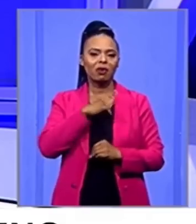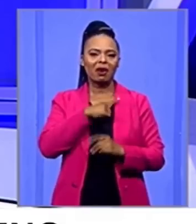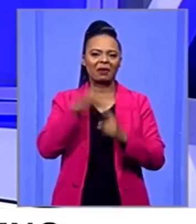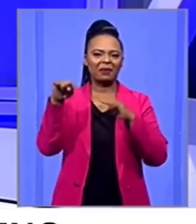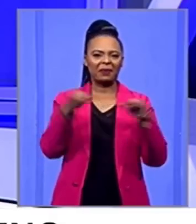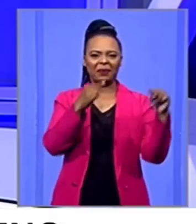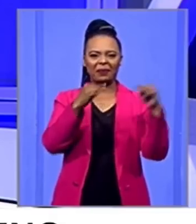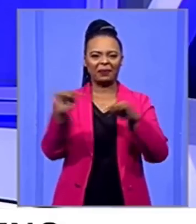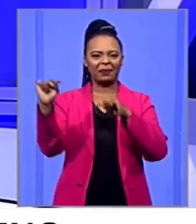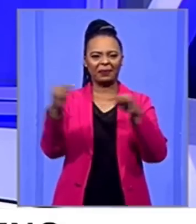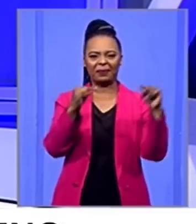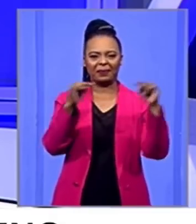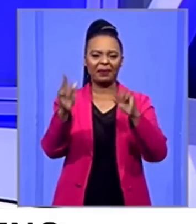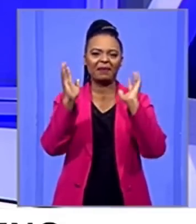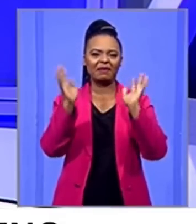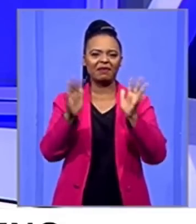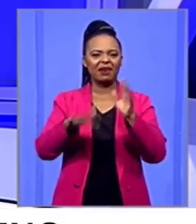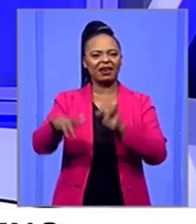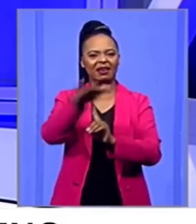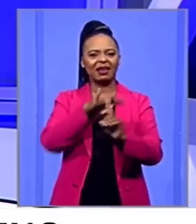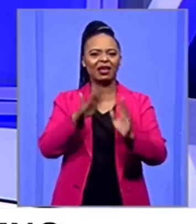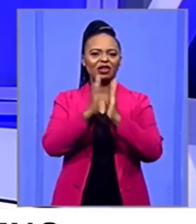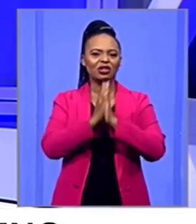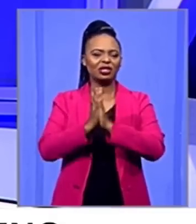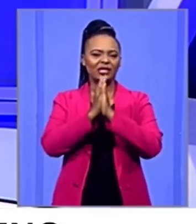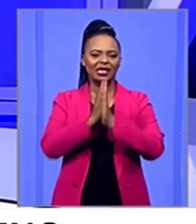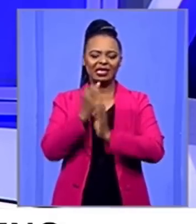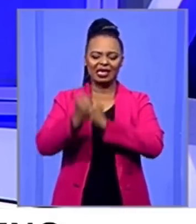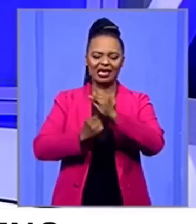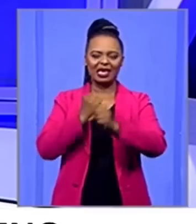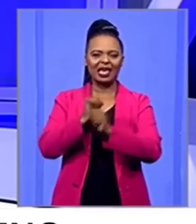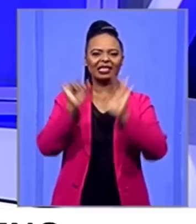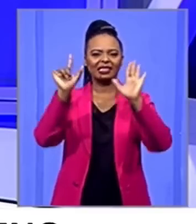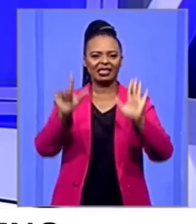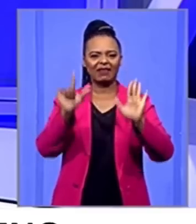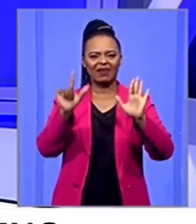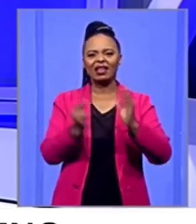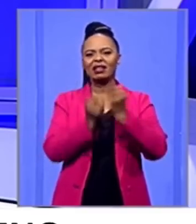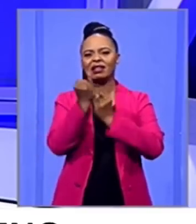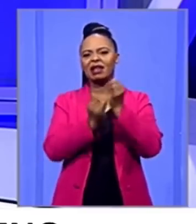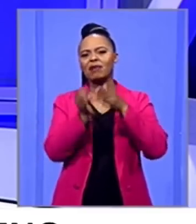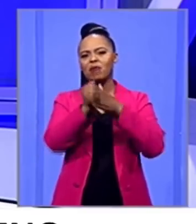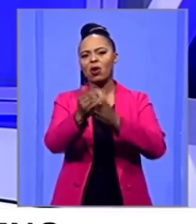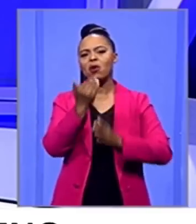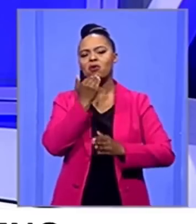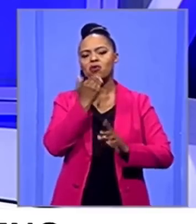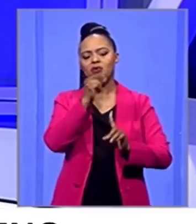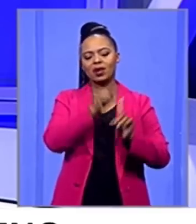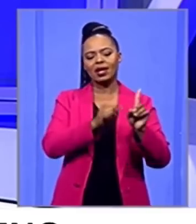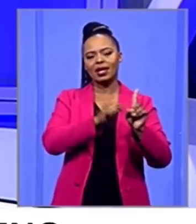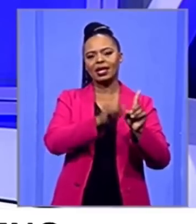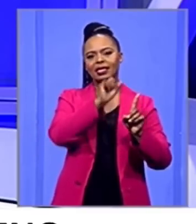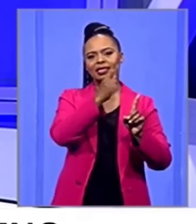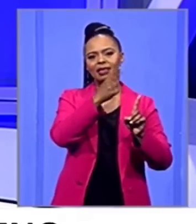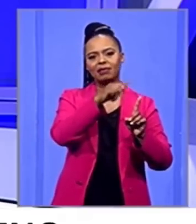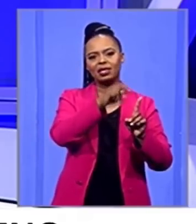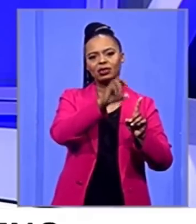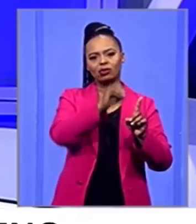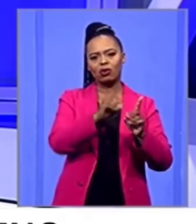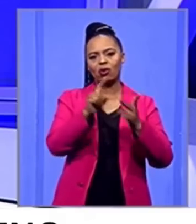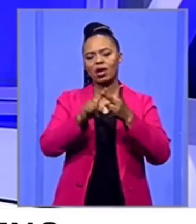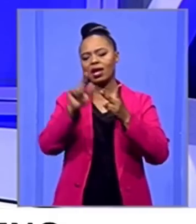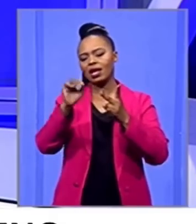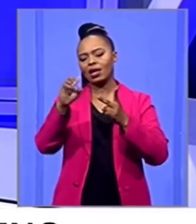ya mahlo a mahubedu ya mengwaga ye šupa ya pakišano ya boetapele magareng ga Tshepiso Modise le